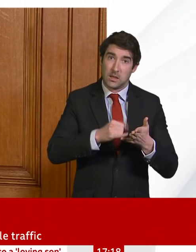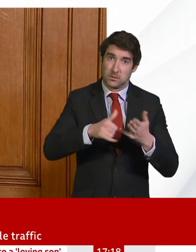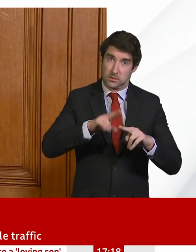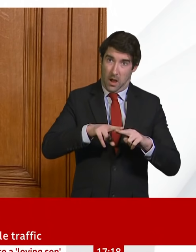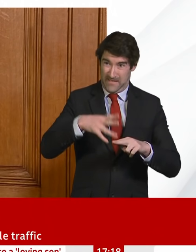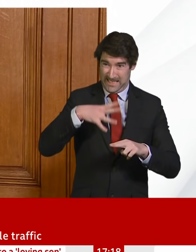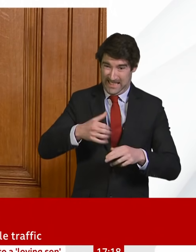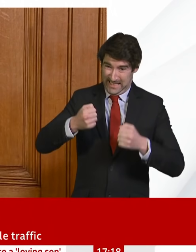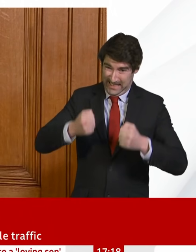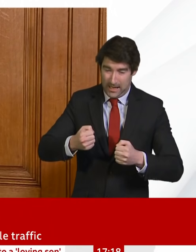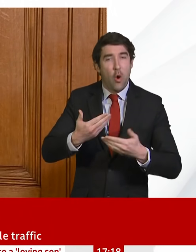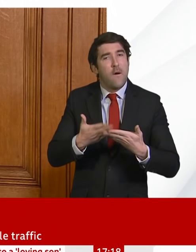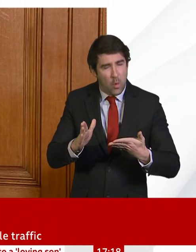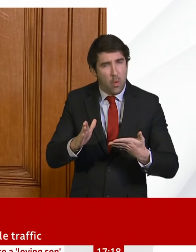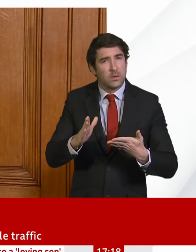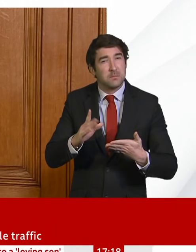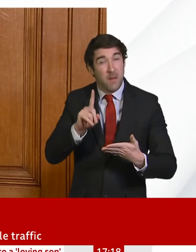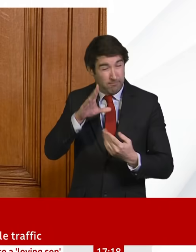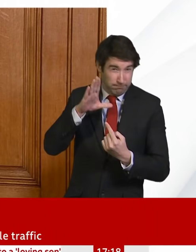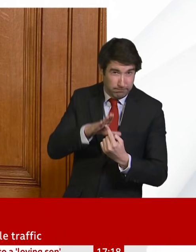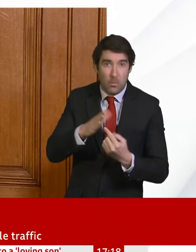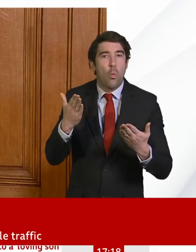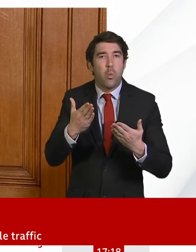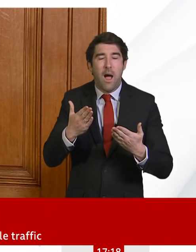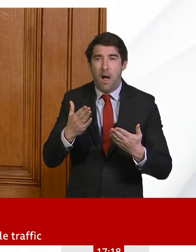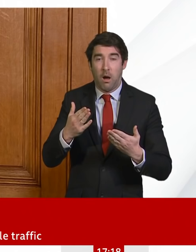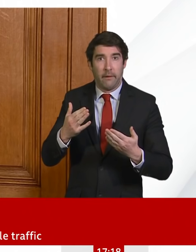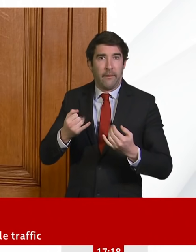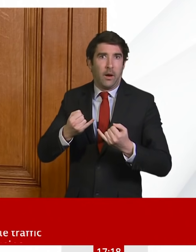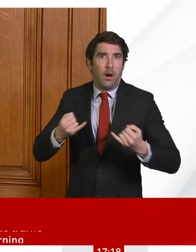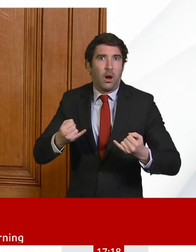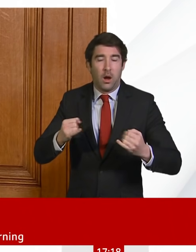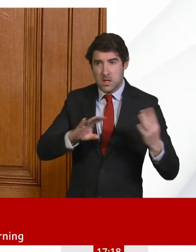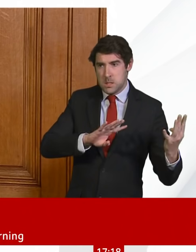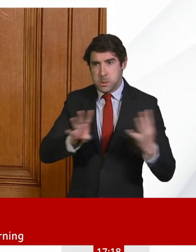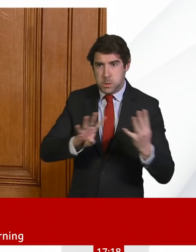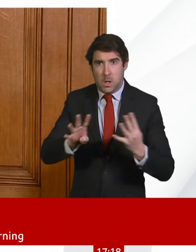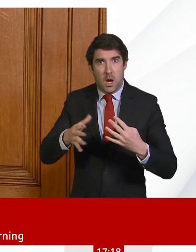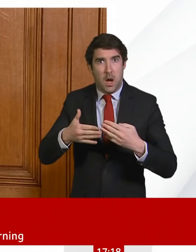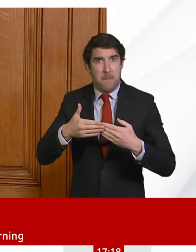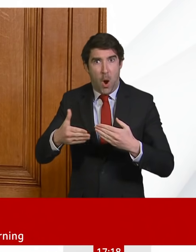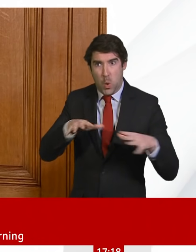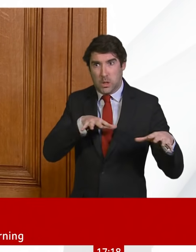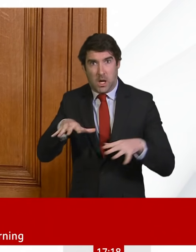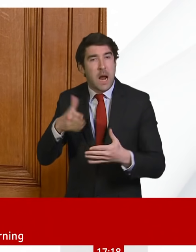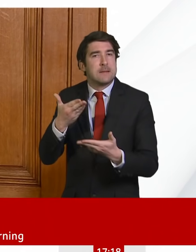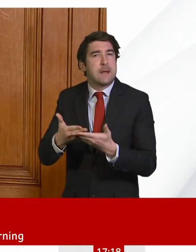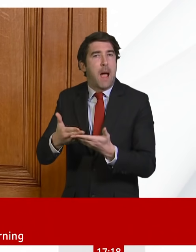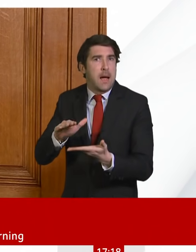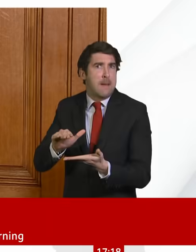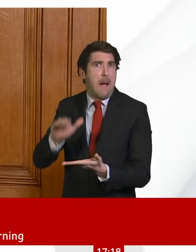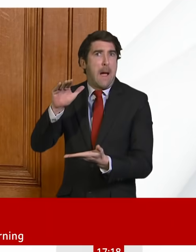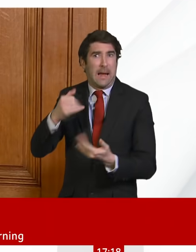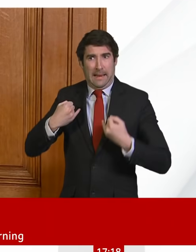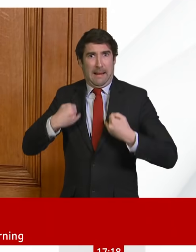which settings, particularly where the sickest patients are. And they will be tested first. So that is the intention over the